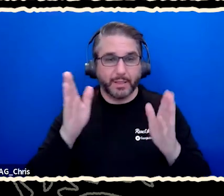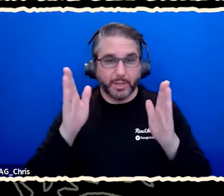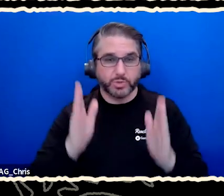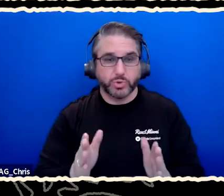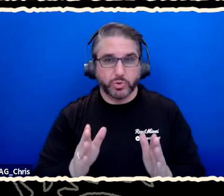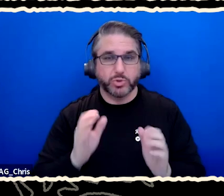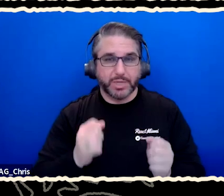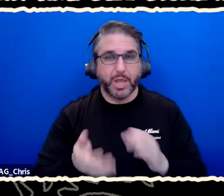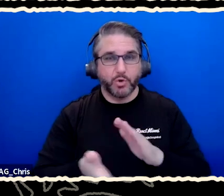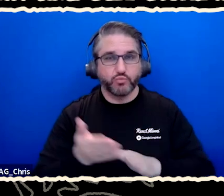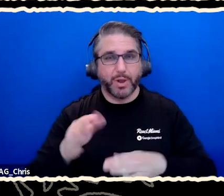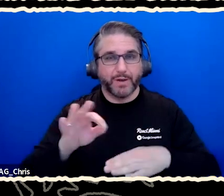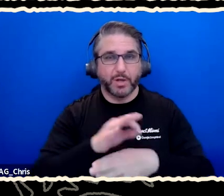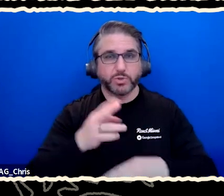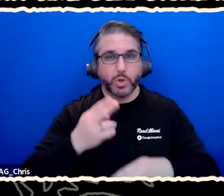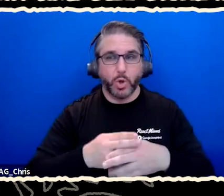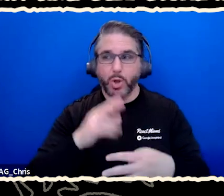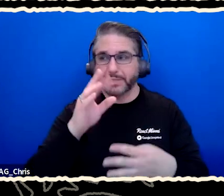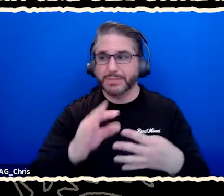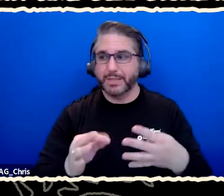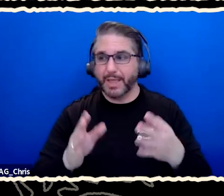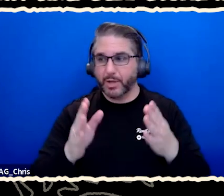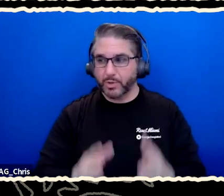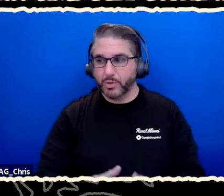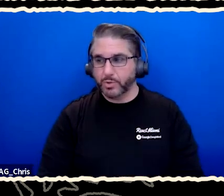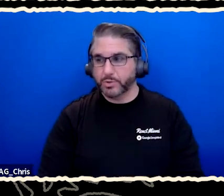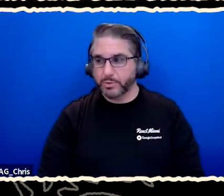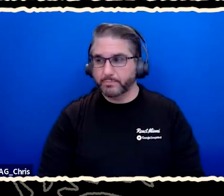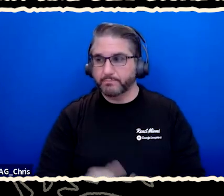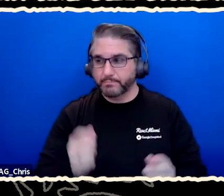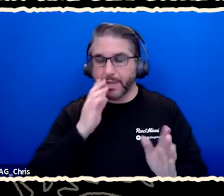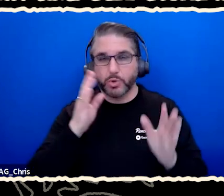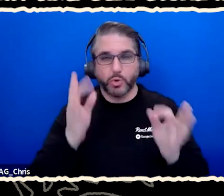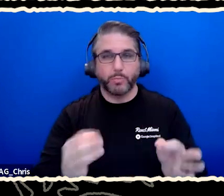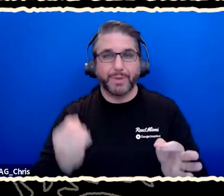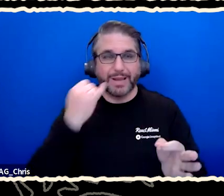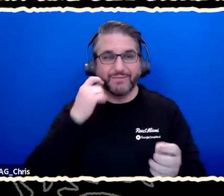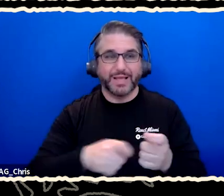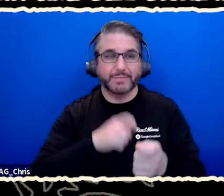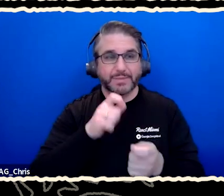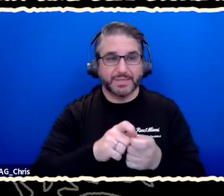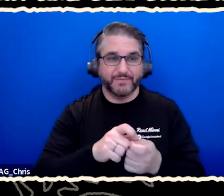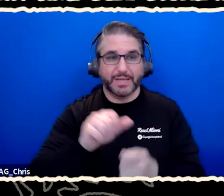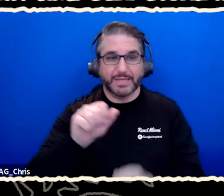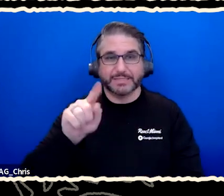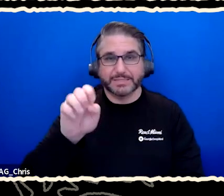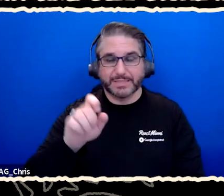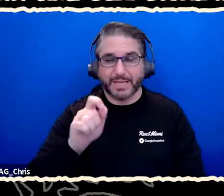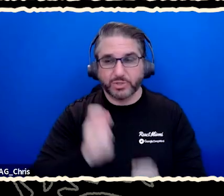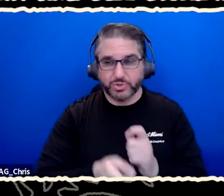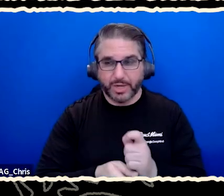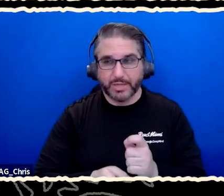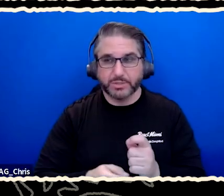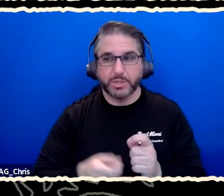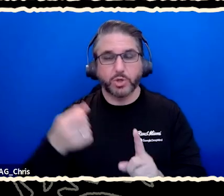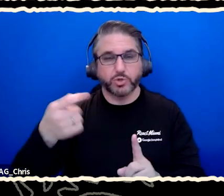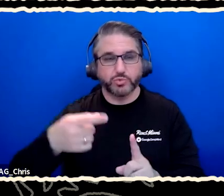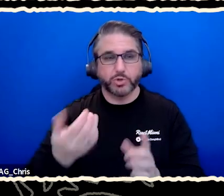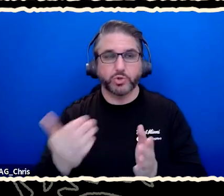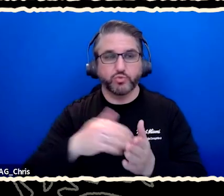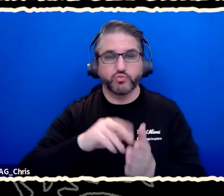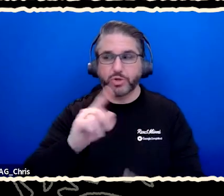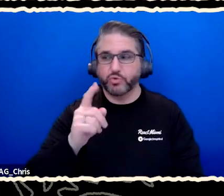called selectors to determine if a particular slice of state changed and only trigger a